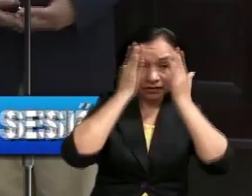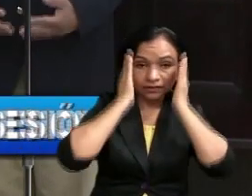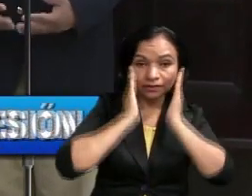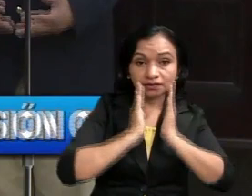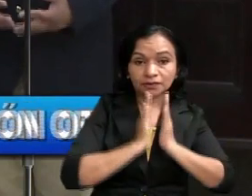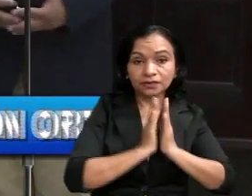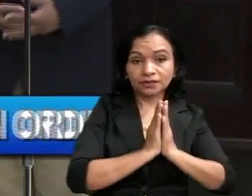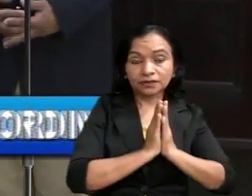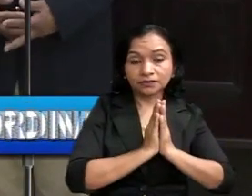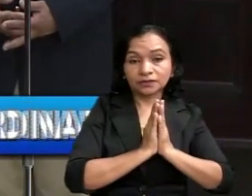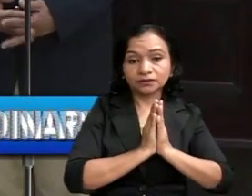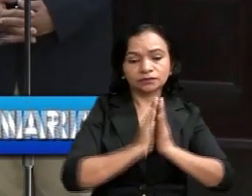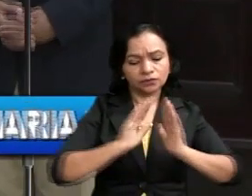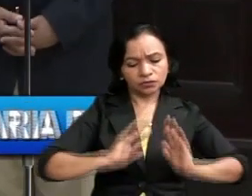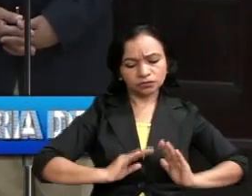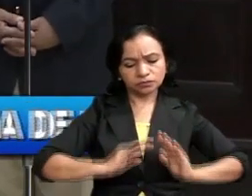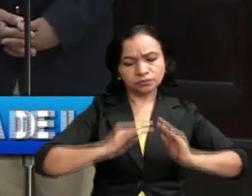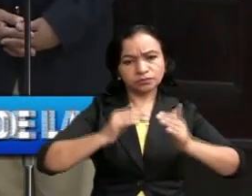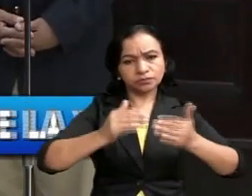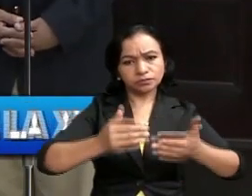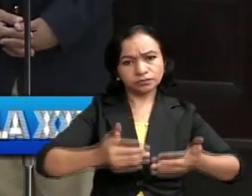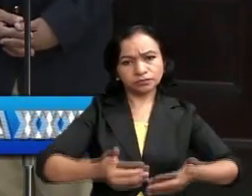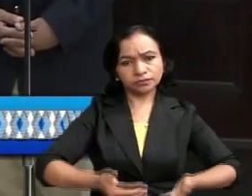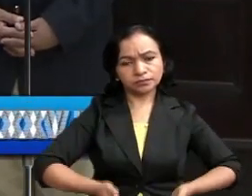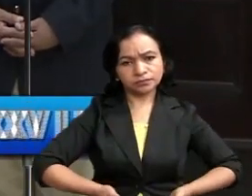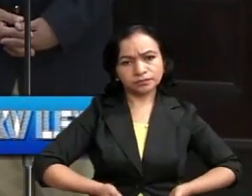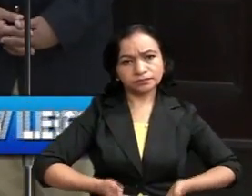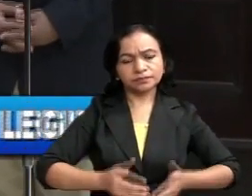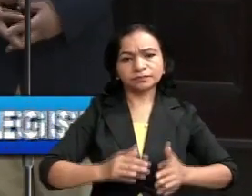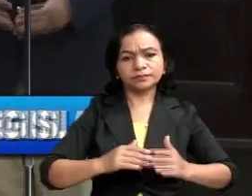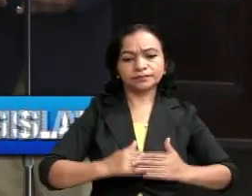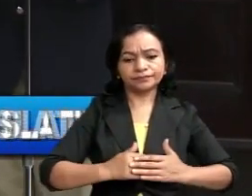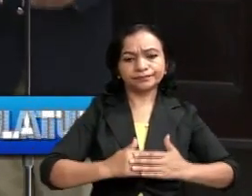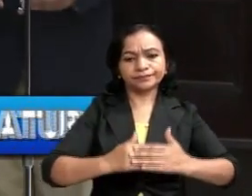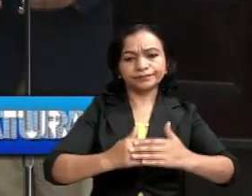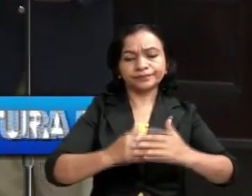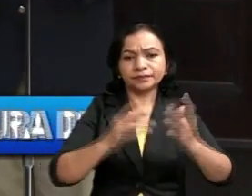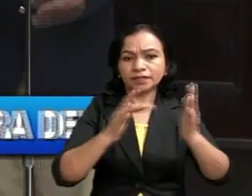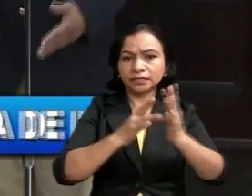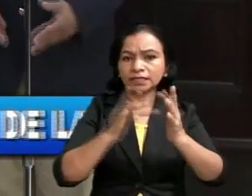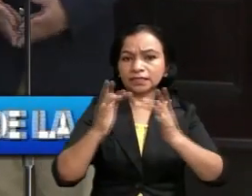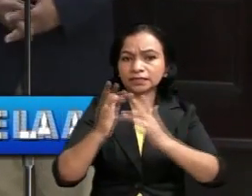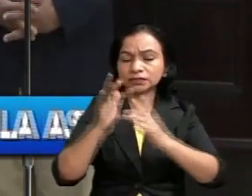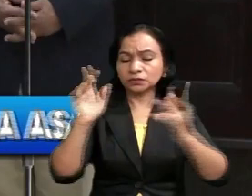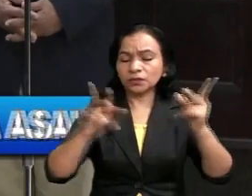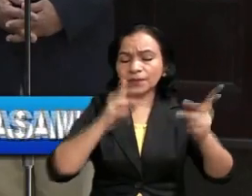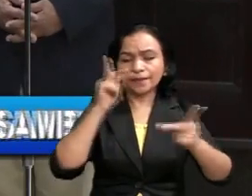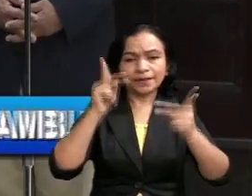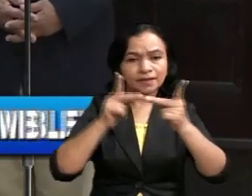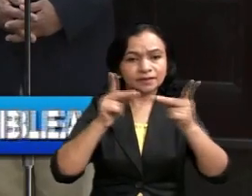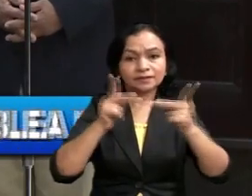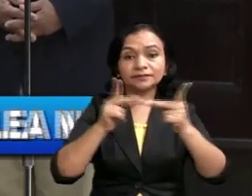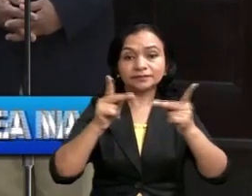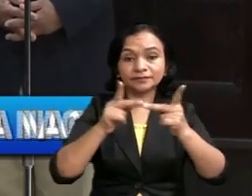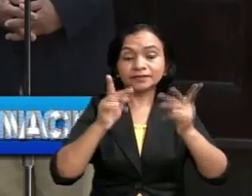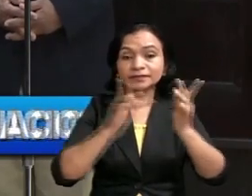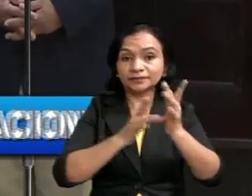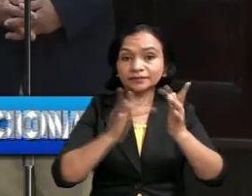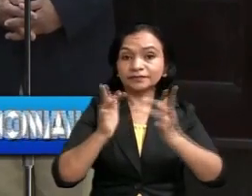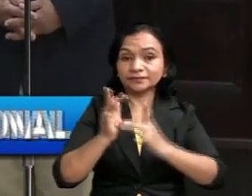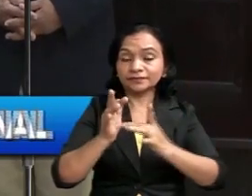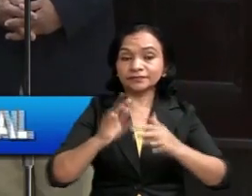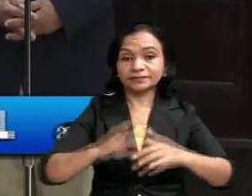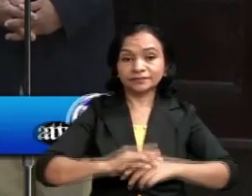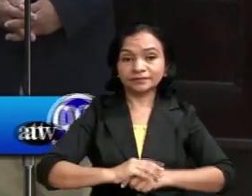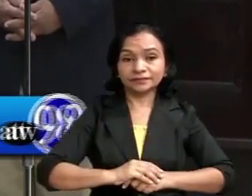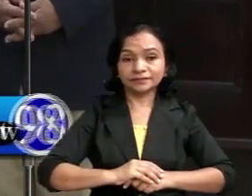y ella concibió. So Jesus was born perfect. Así que Jesús nació perfecto. He could be the sacrifice that God would